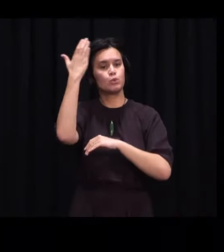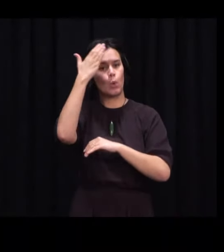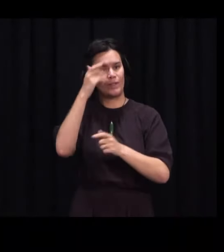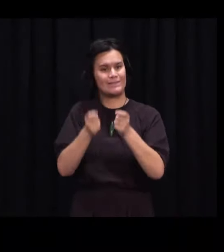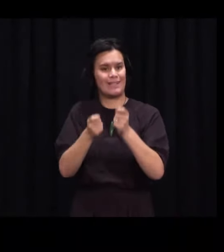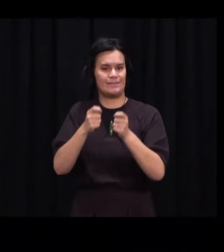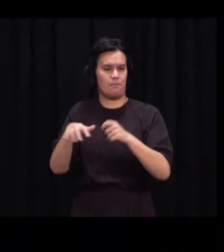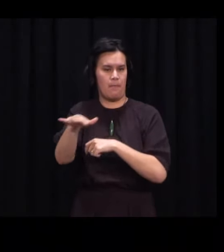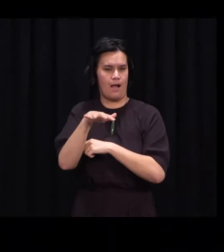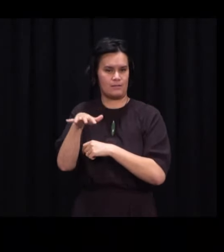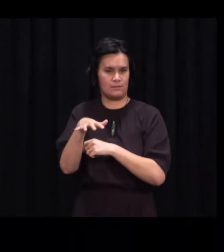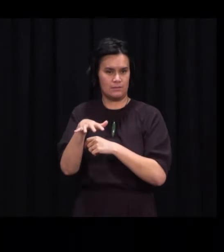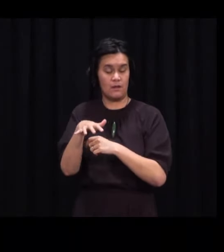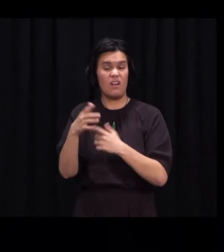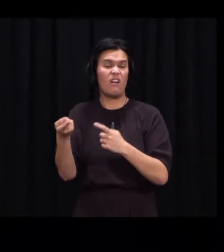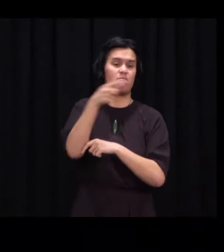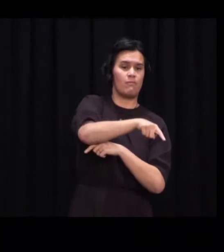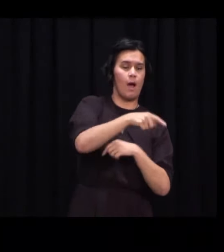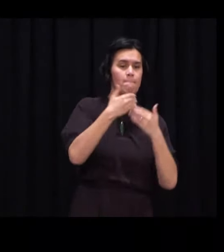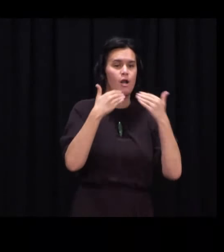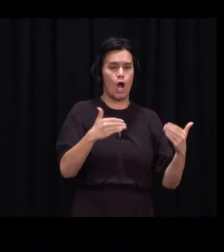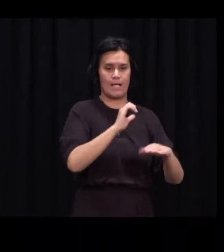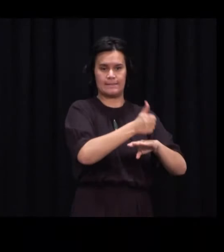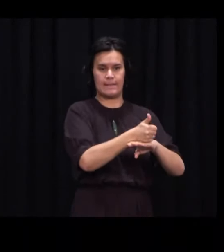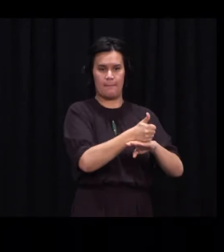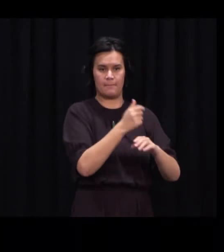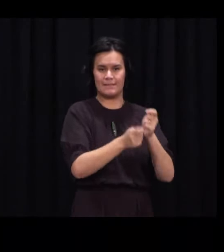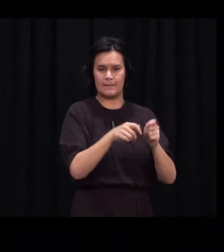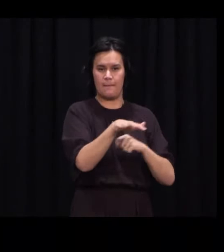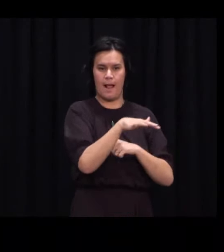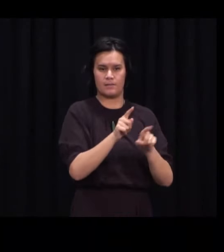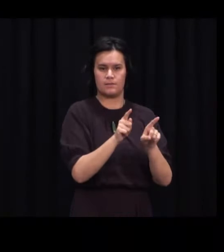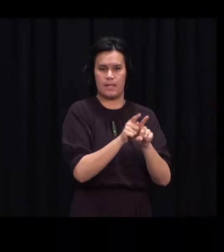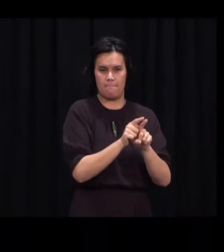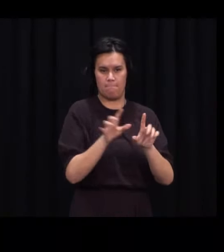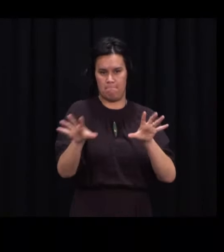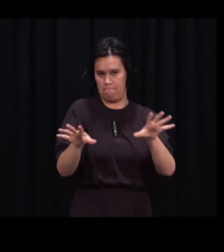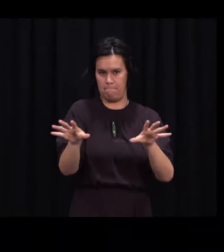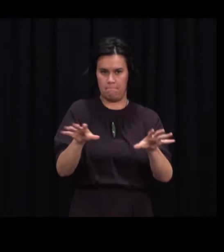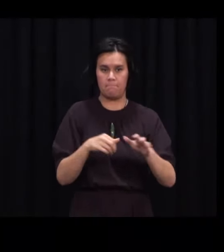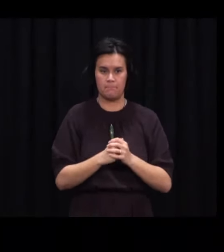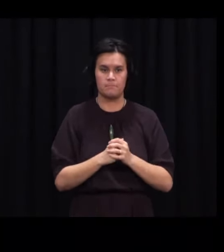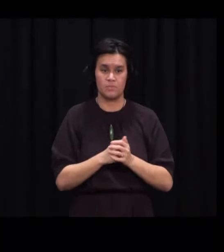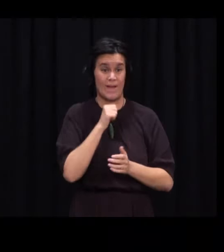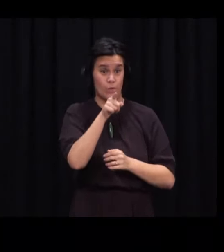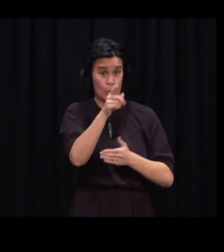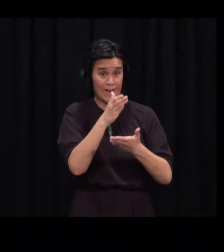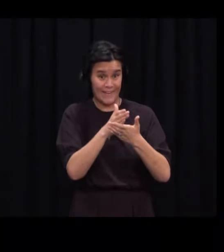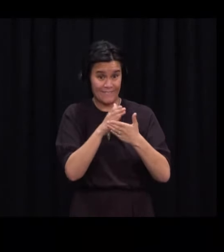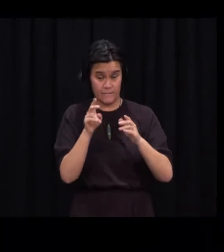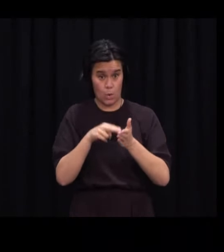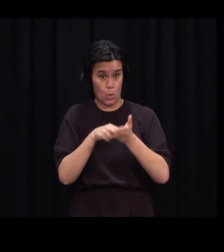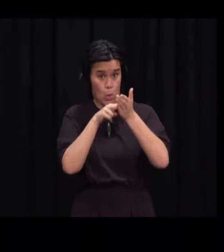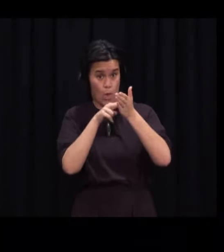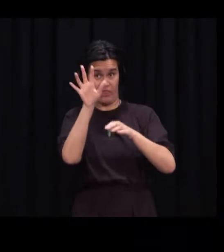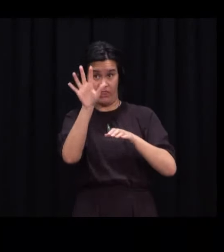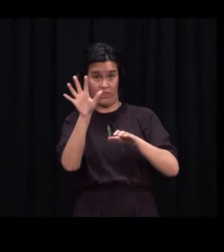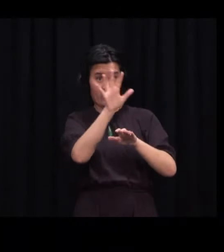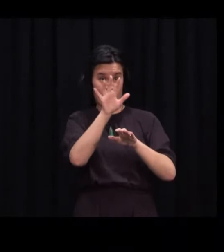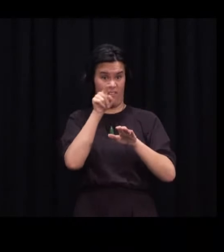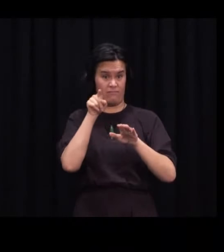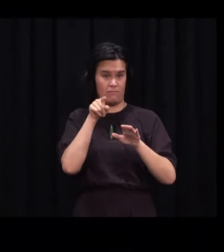or the marae, which is in the town where these people stayed. So I'm asking those people,